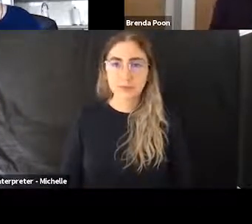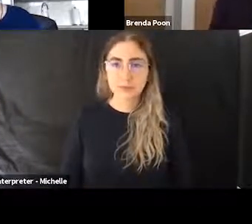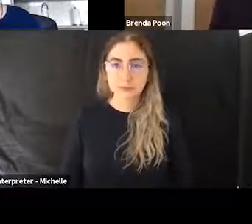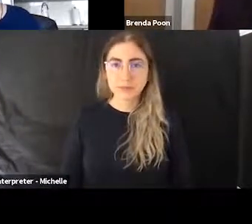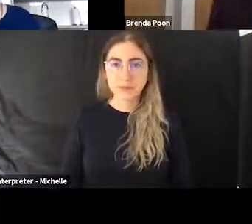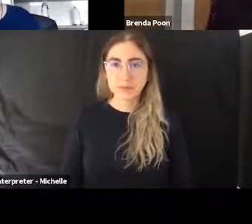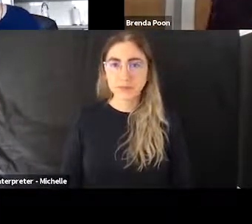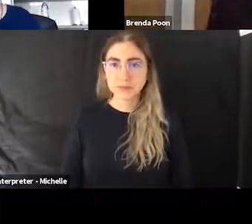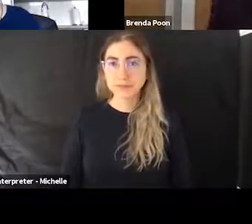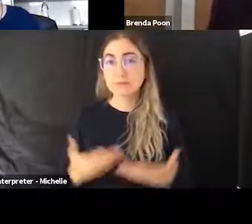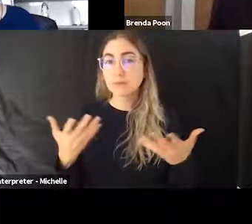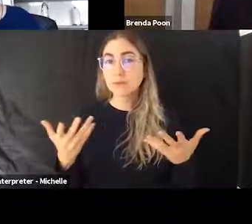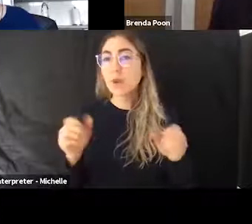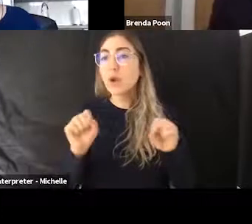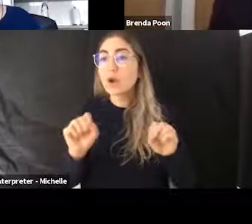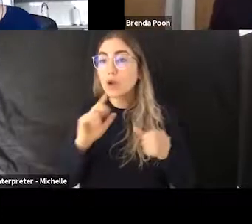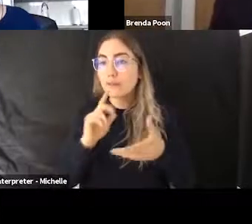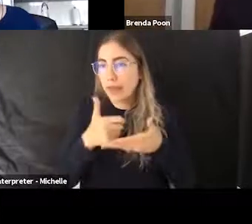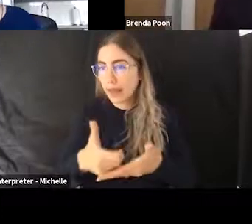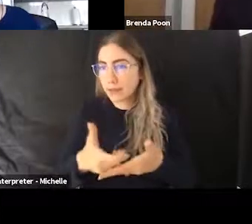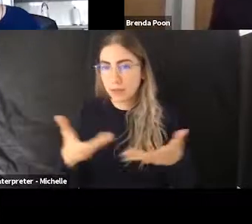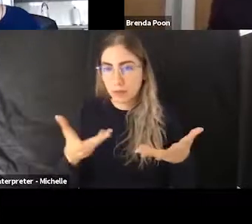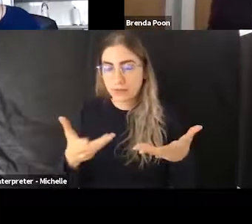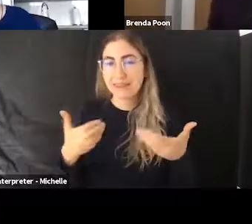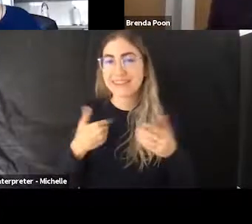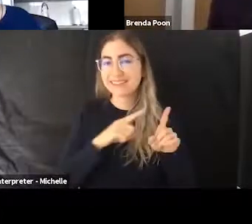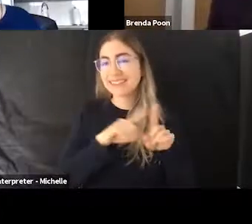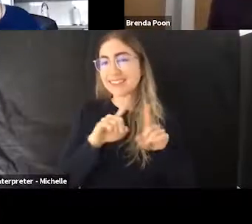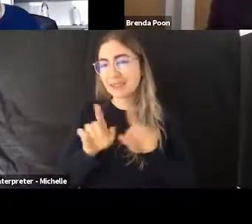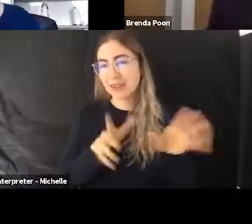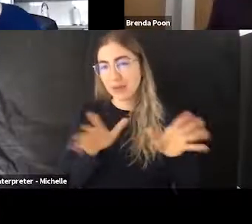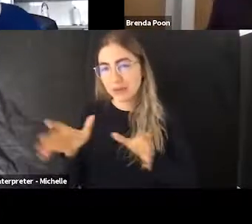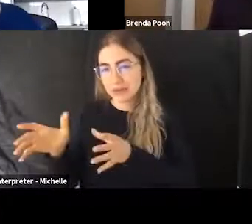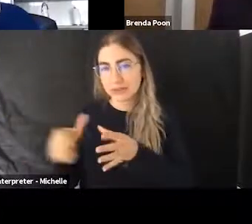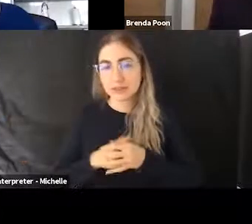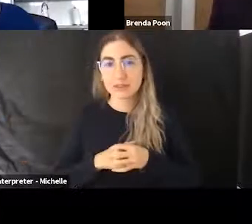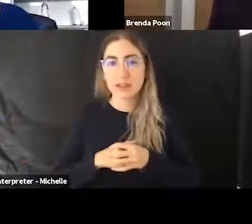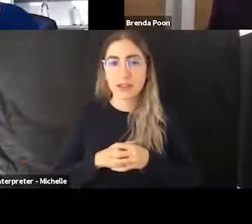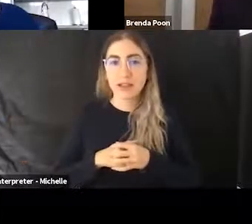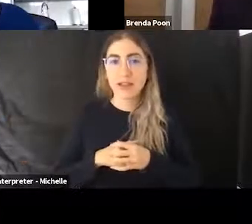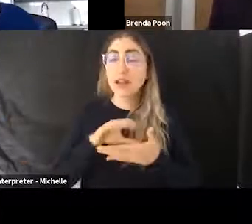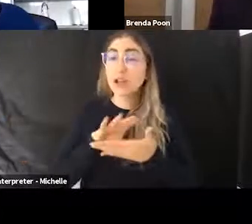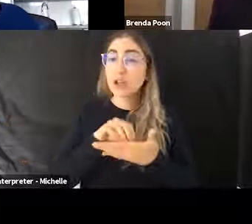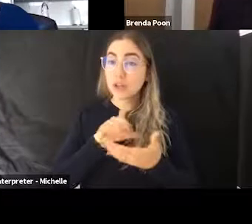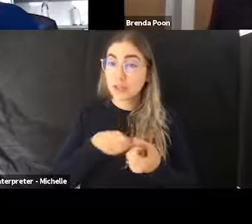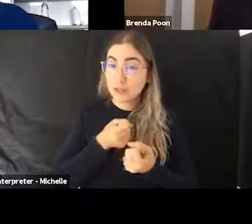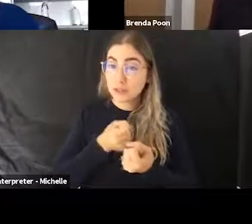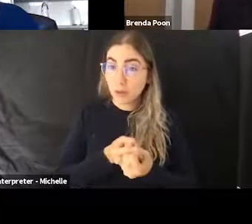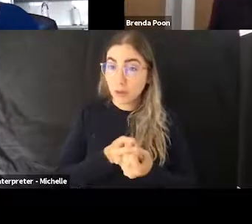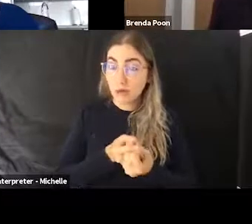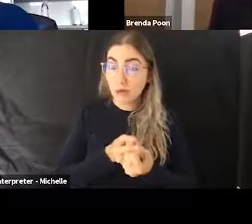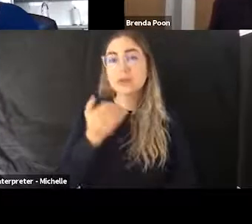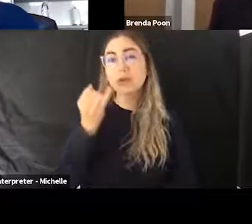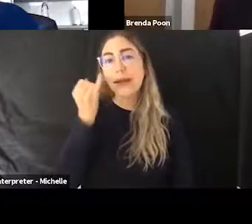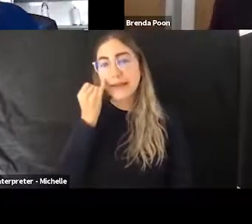Well, in terms of what could have helped, there were a couple different categories. Learning supports. So if possible, and